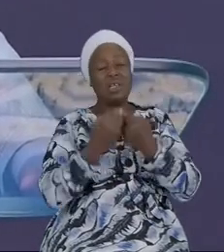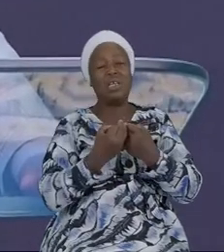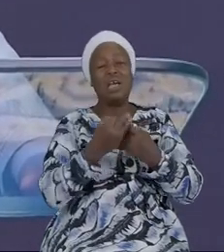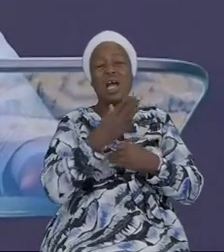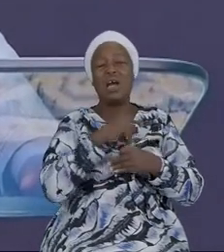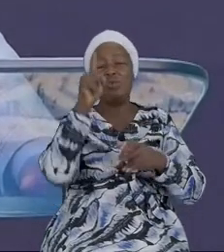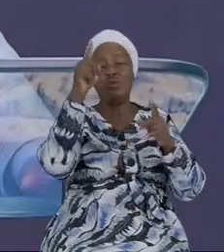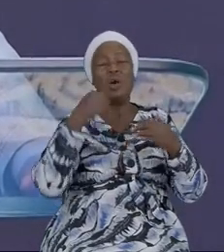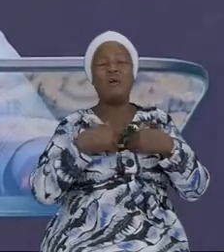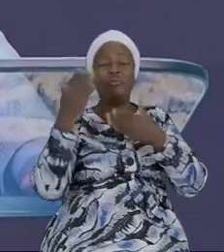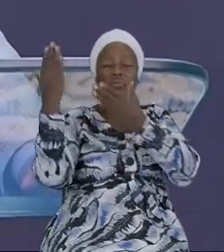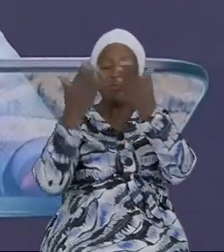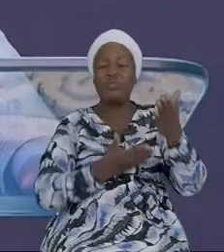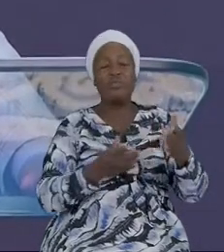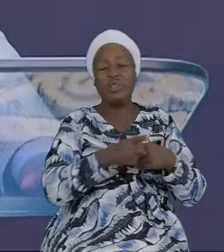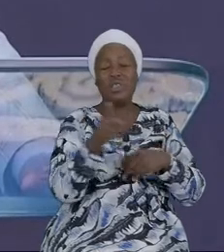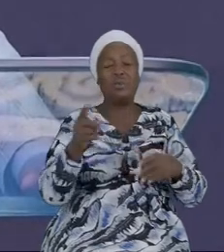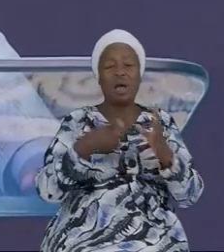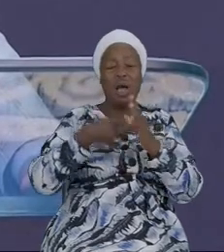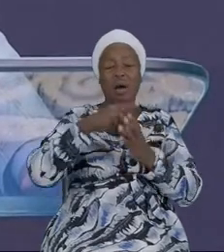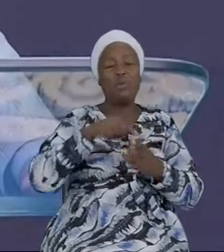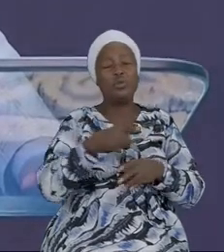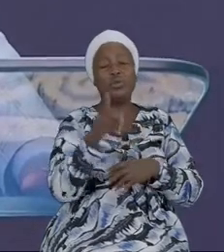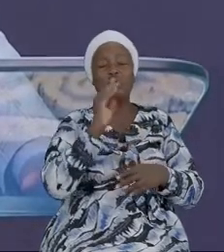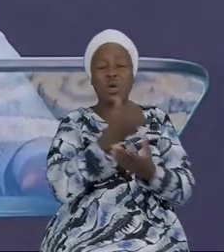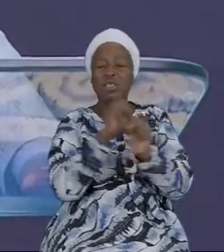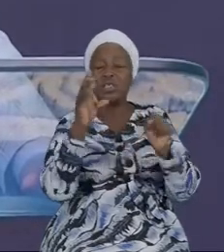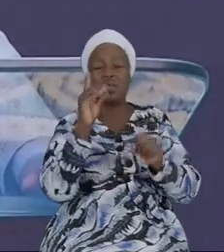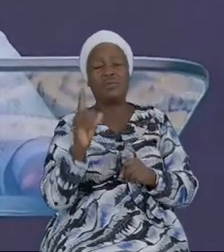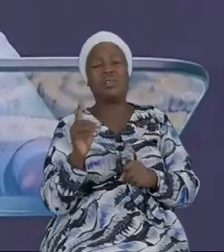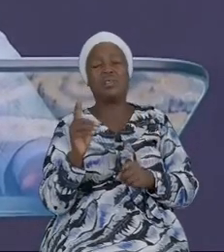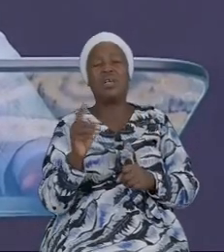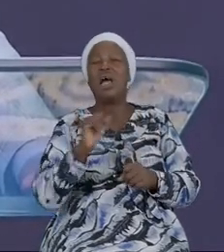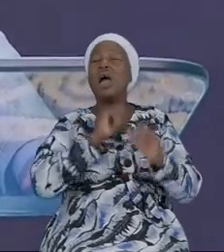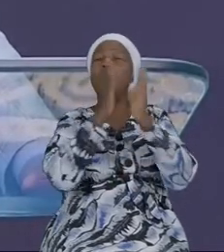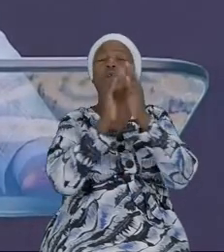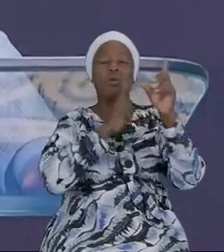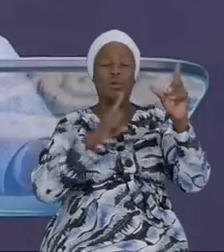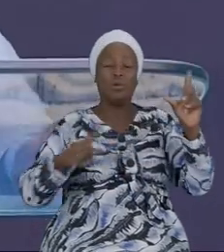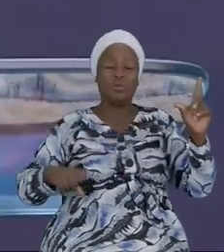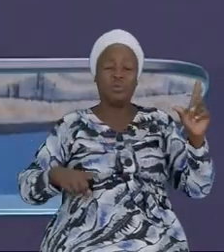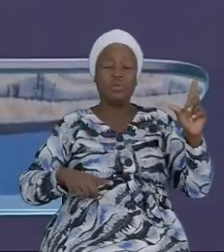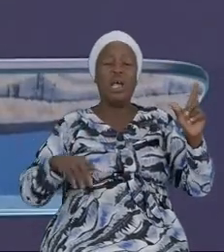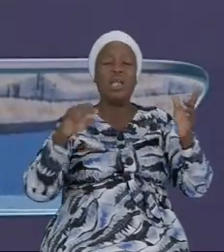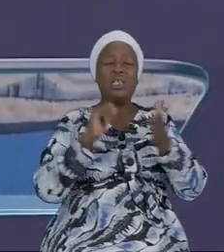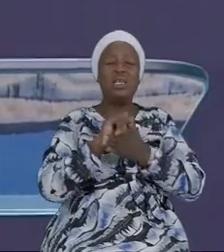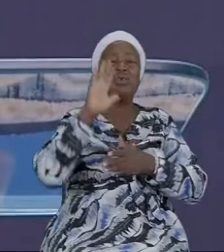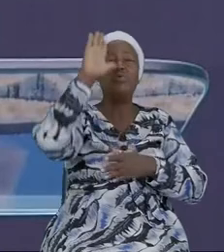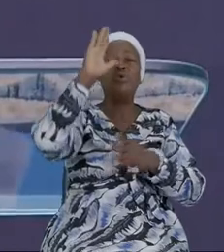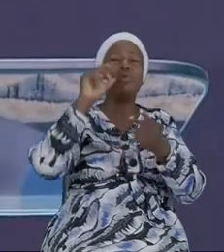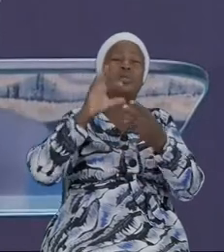have brought them among those who are saved. I pray, Lord, that your